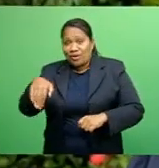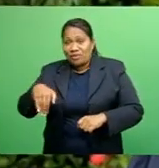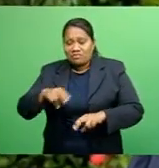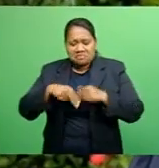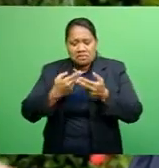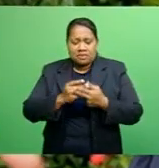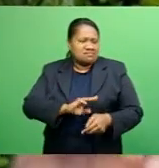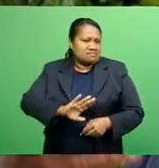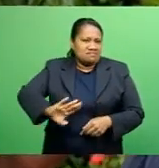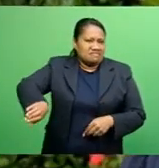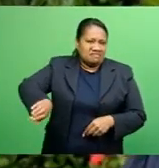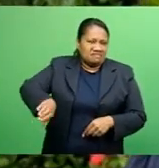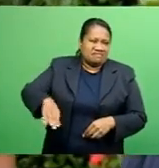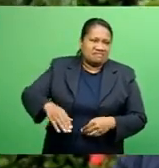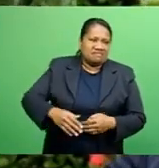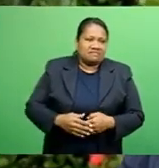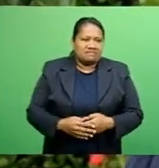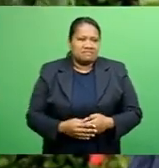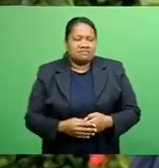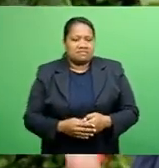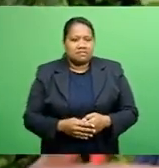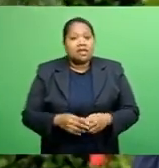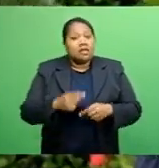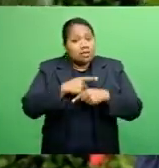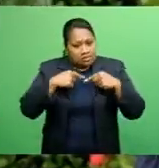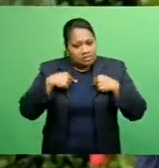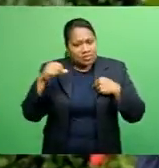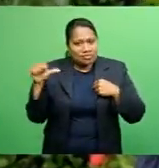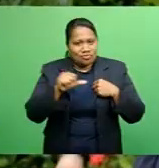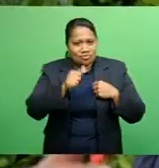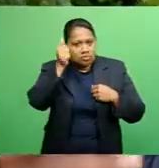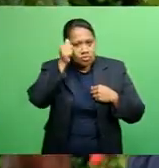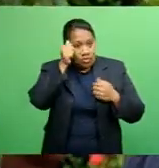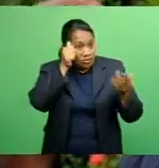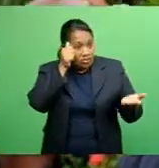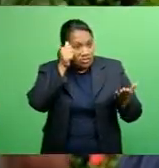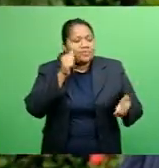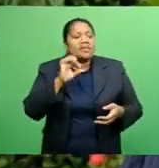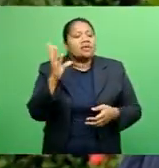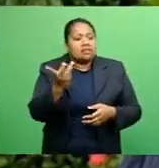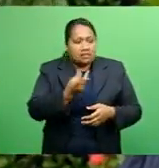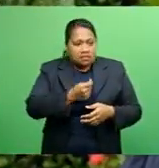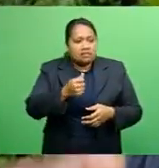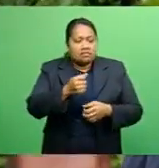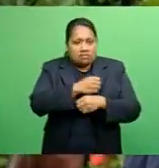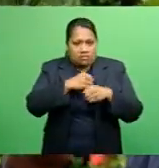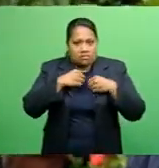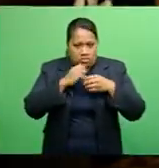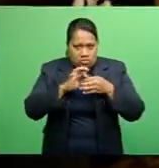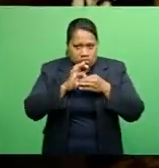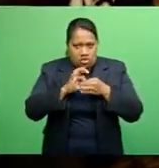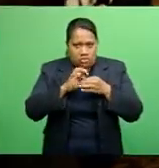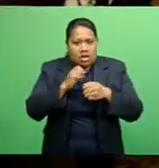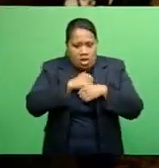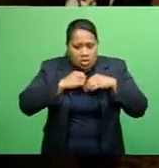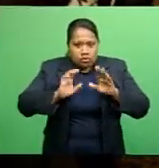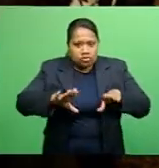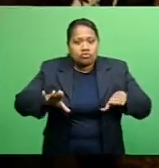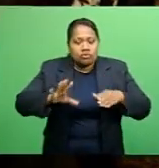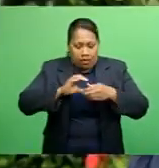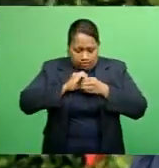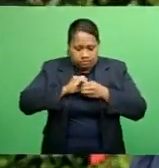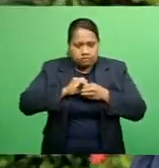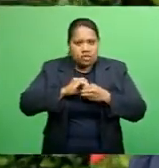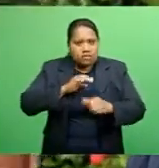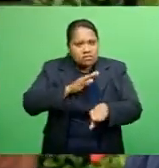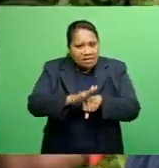We should know that they are our very own, our children, our blood. We need to learn to accept them when they are released by the